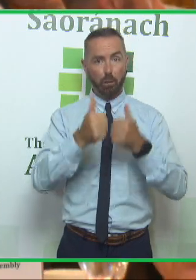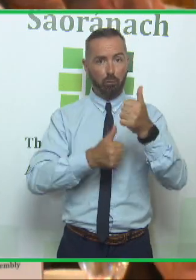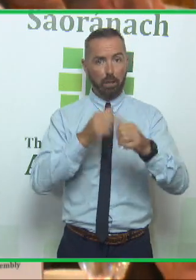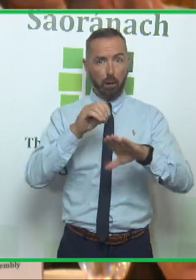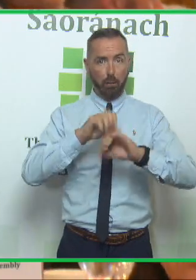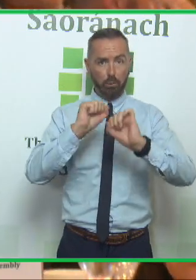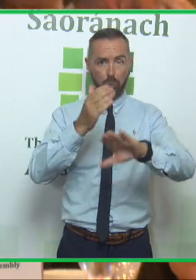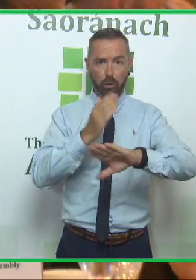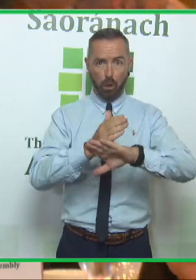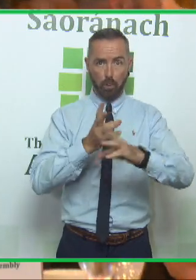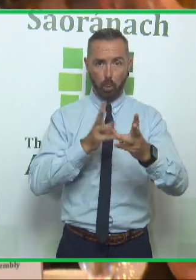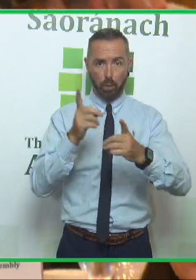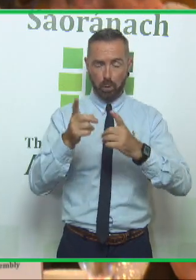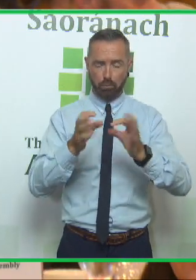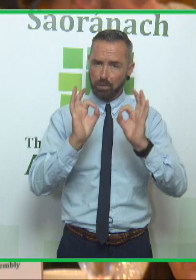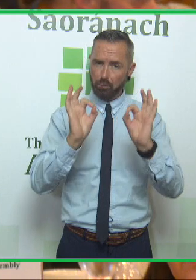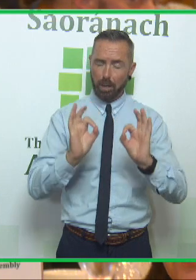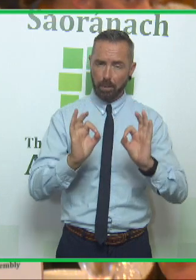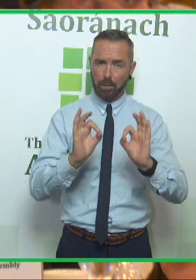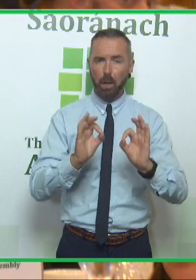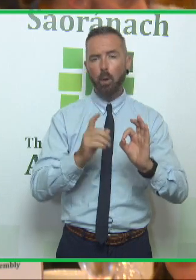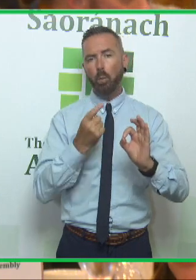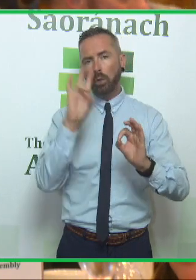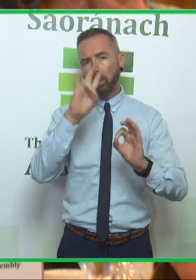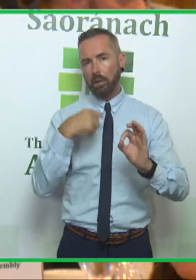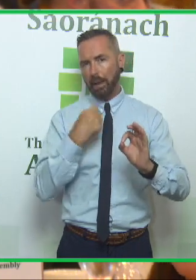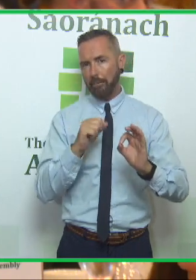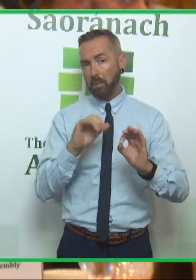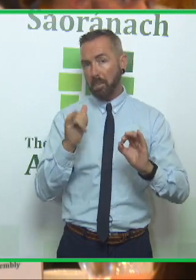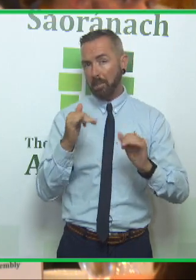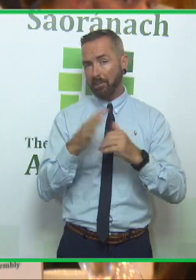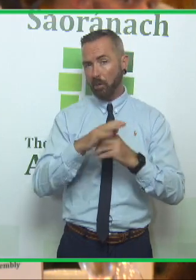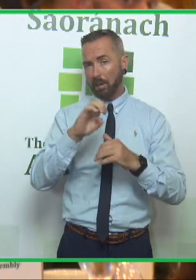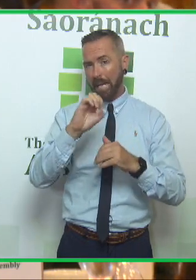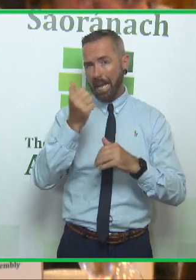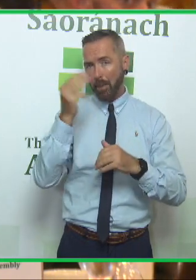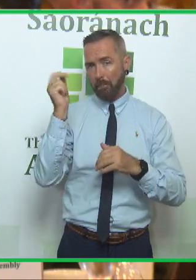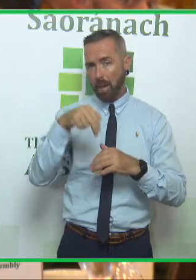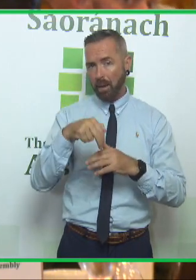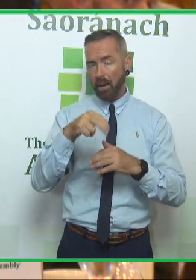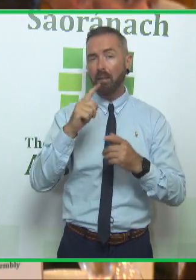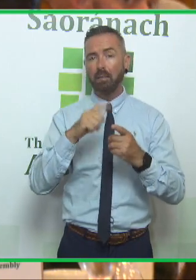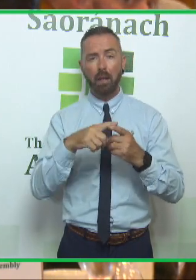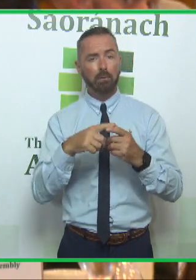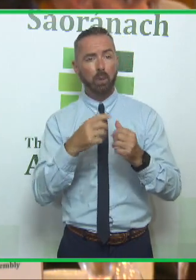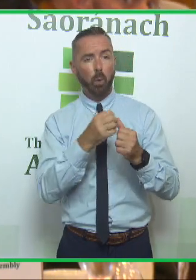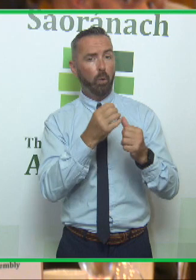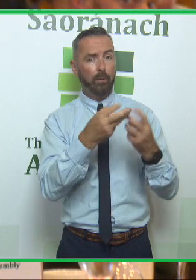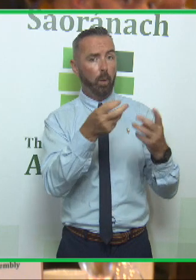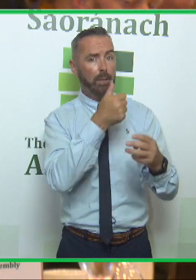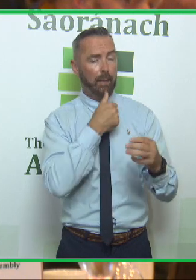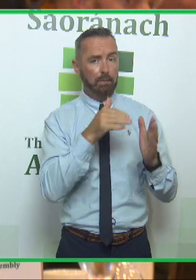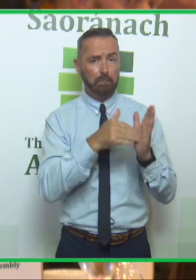of the questions I have, and I suppose Eamon, you may be in a position better to answer it, and then I'll go and just look for you just